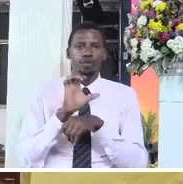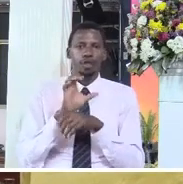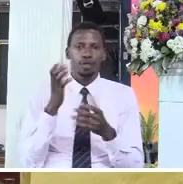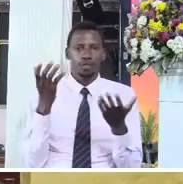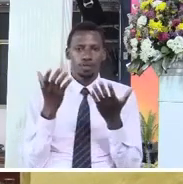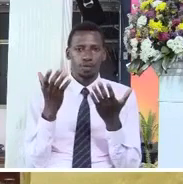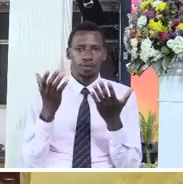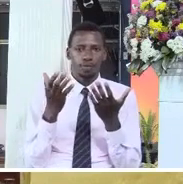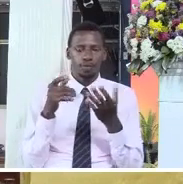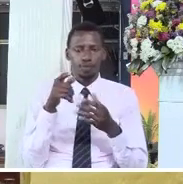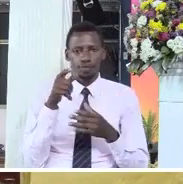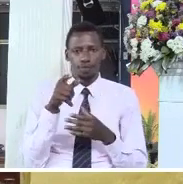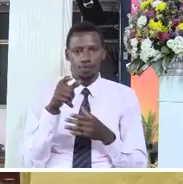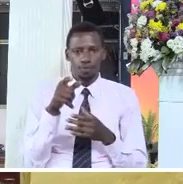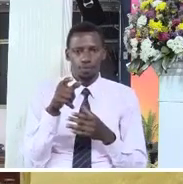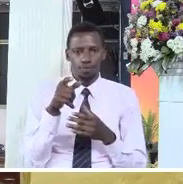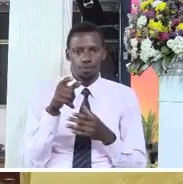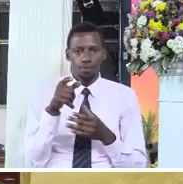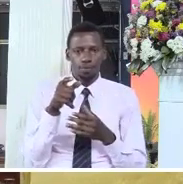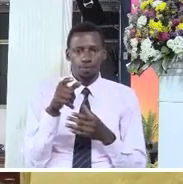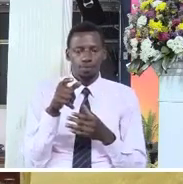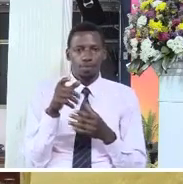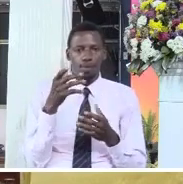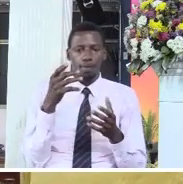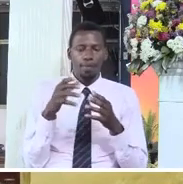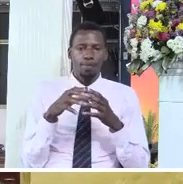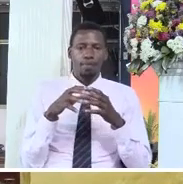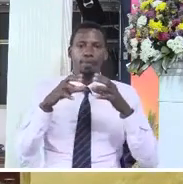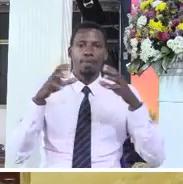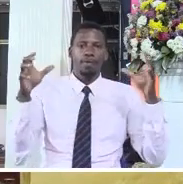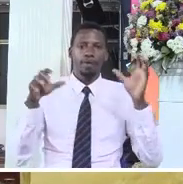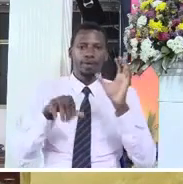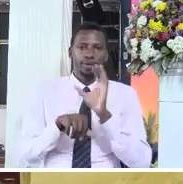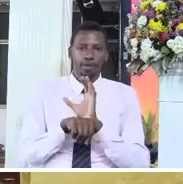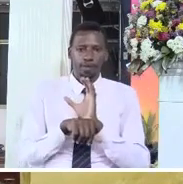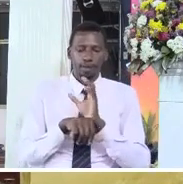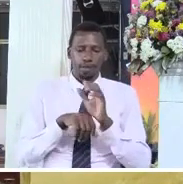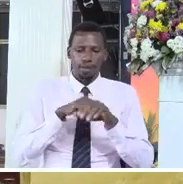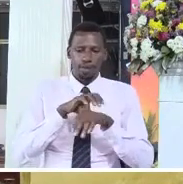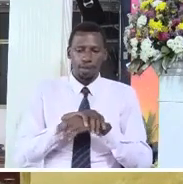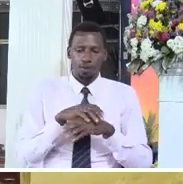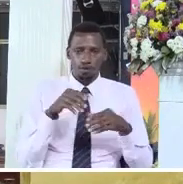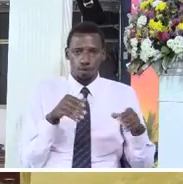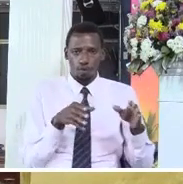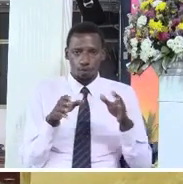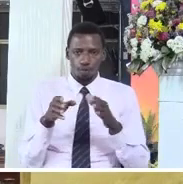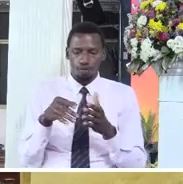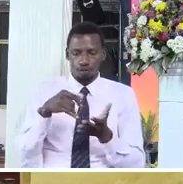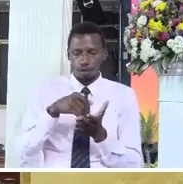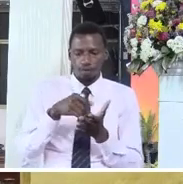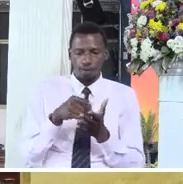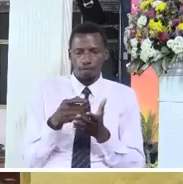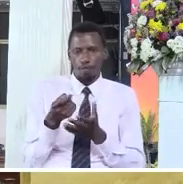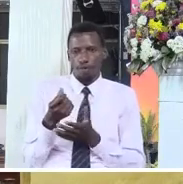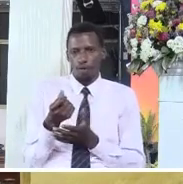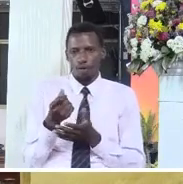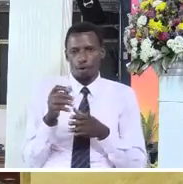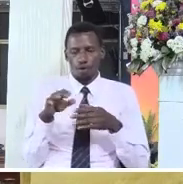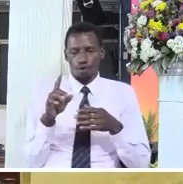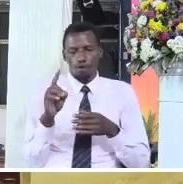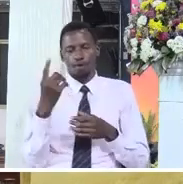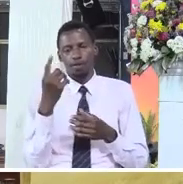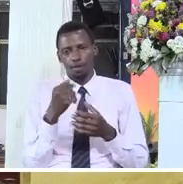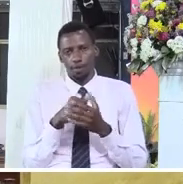either a great multitude that to get the opportunity to be involved is very minimal or once in a